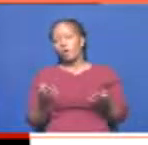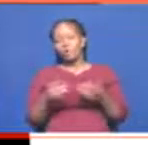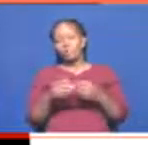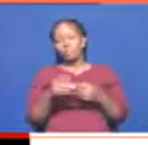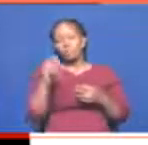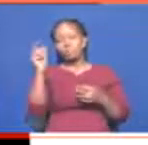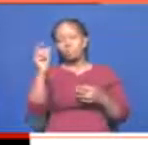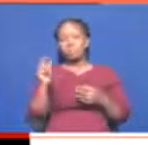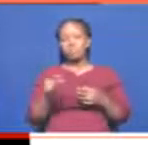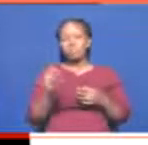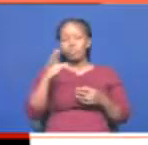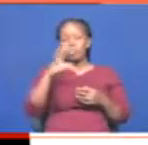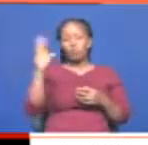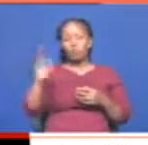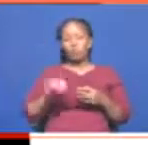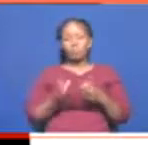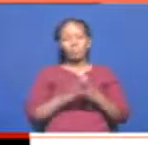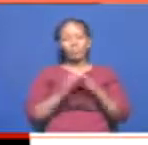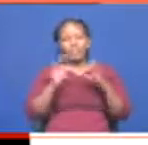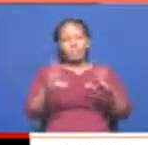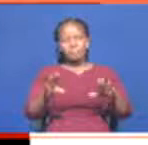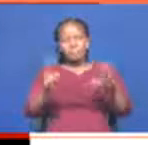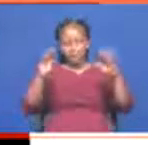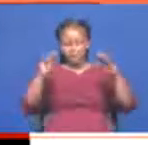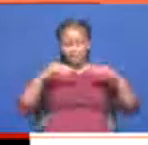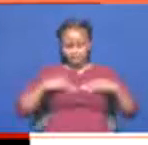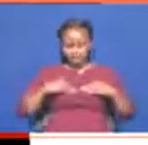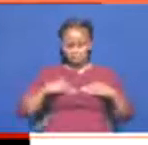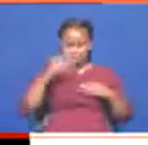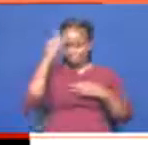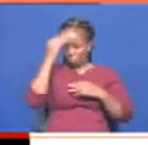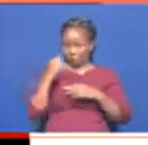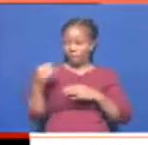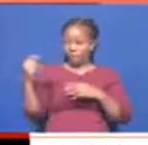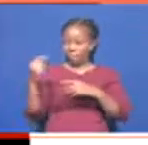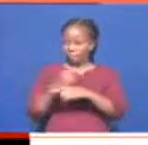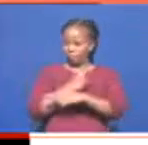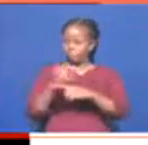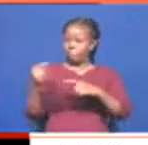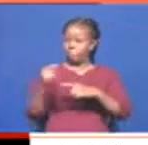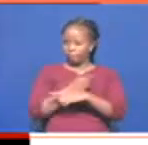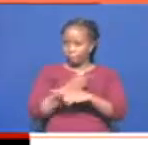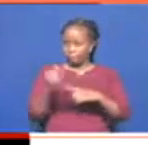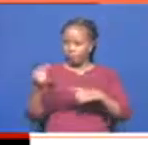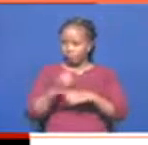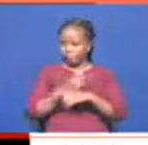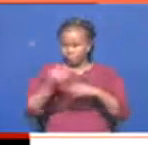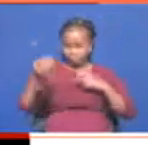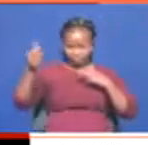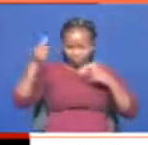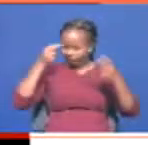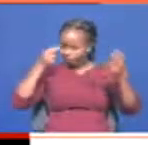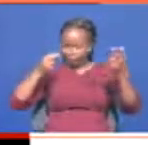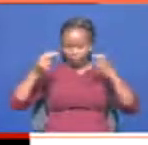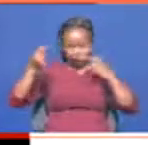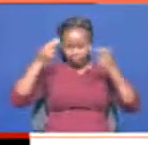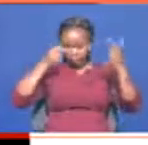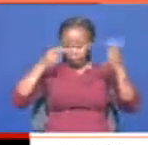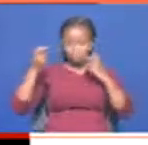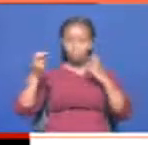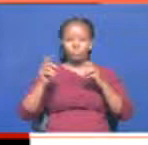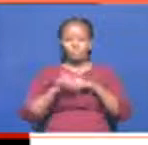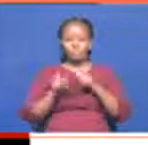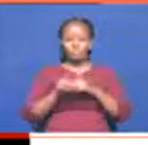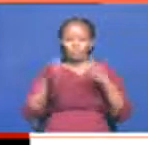region and be accepted because of the training, the education they have had, and the practice that they